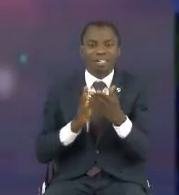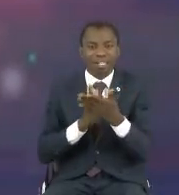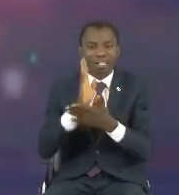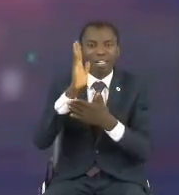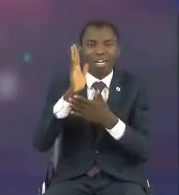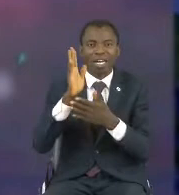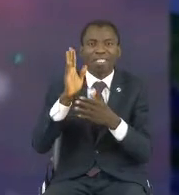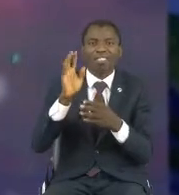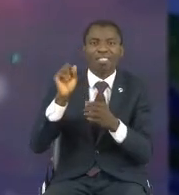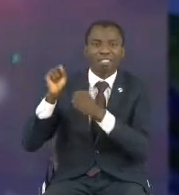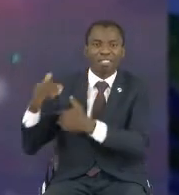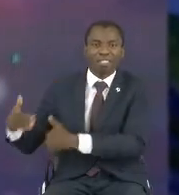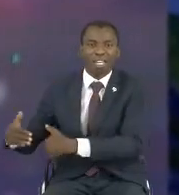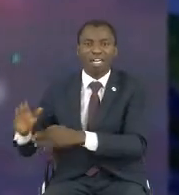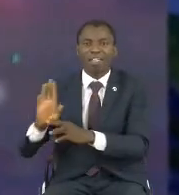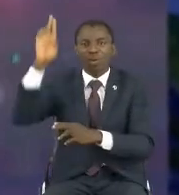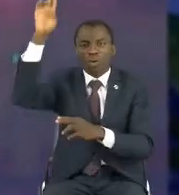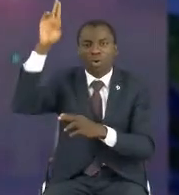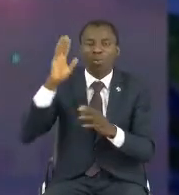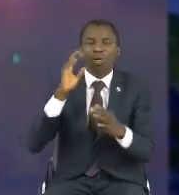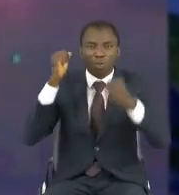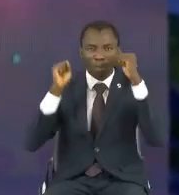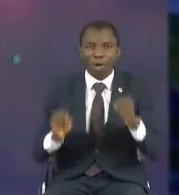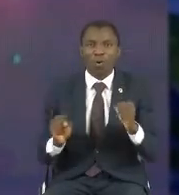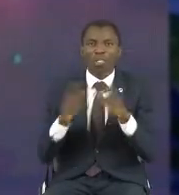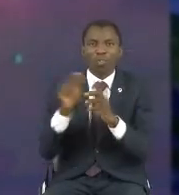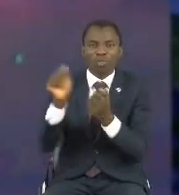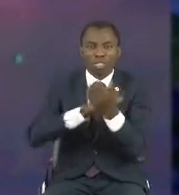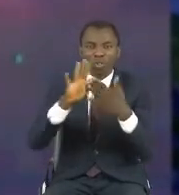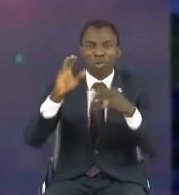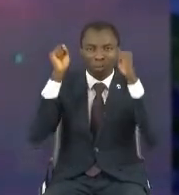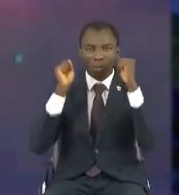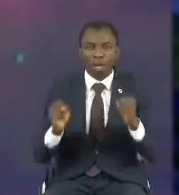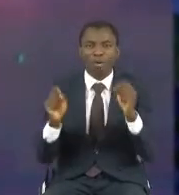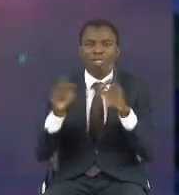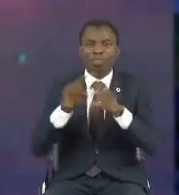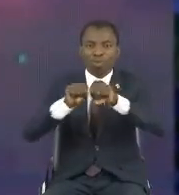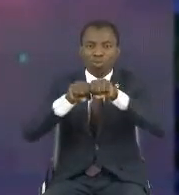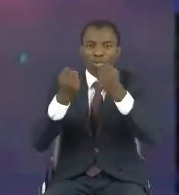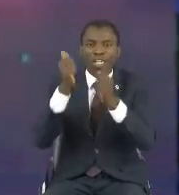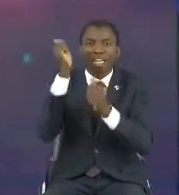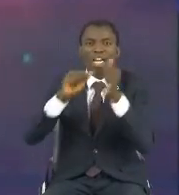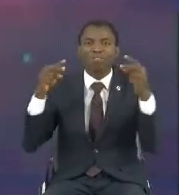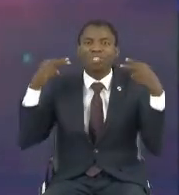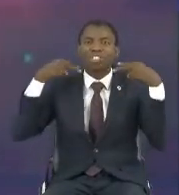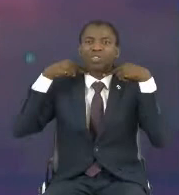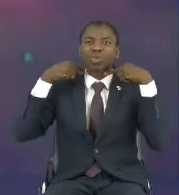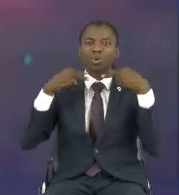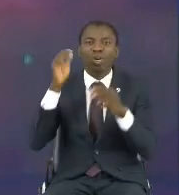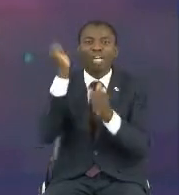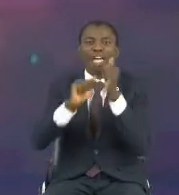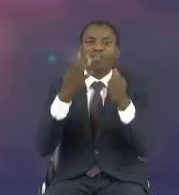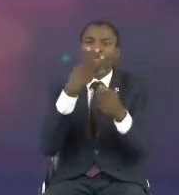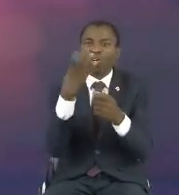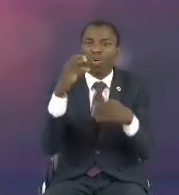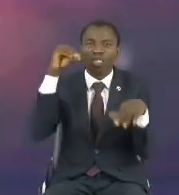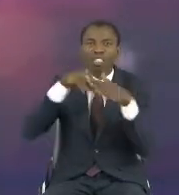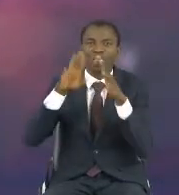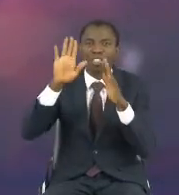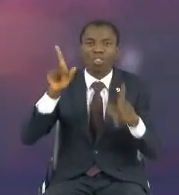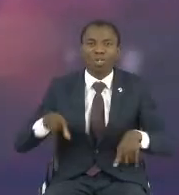power. Power to destroy, power to break every yoke and every curse in your life,